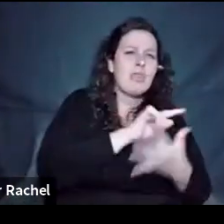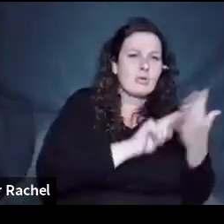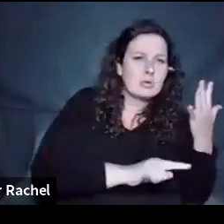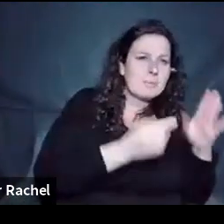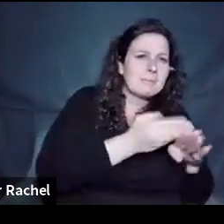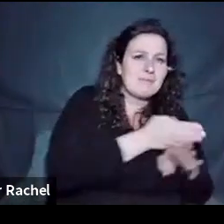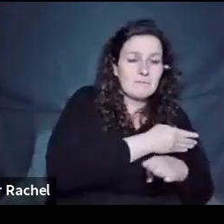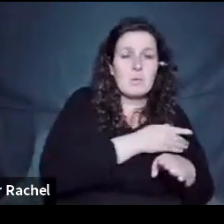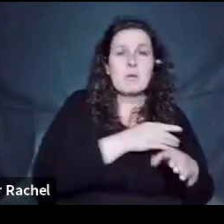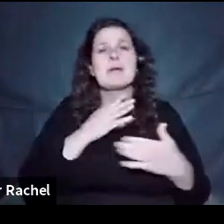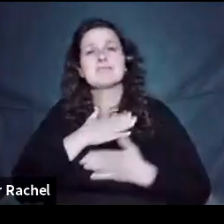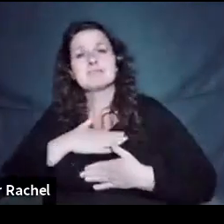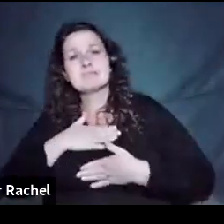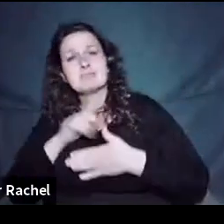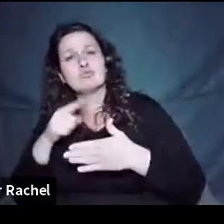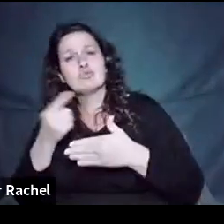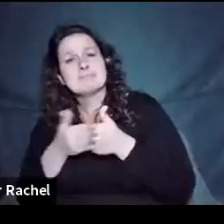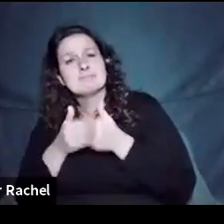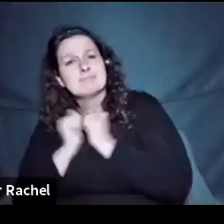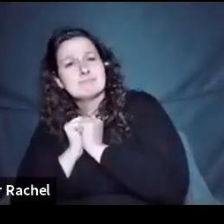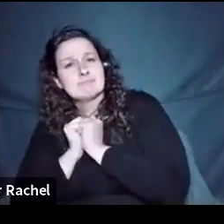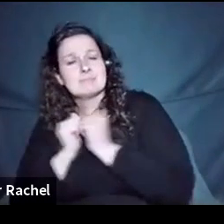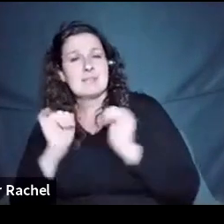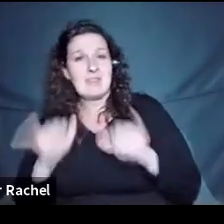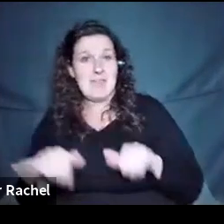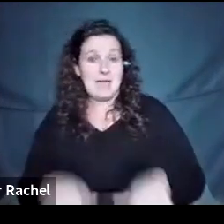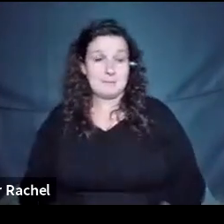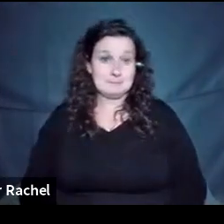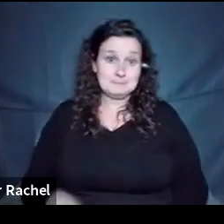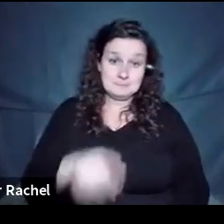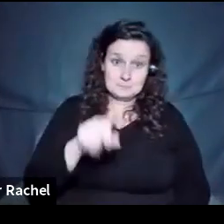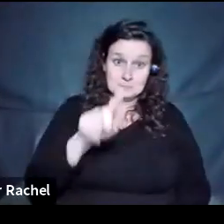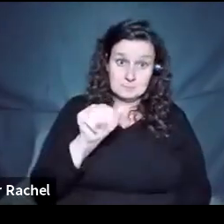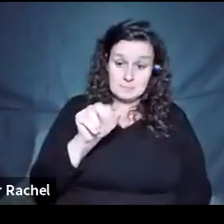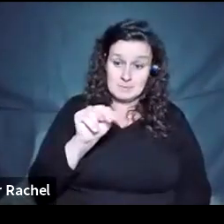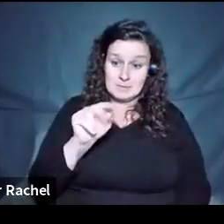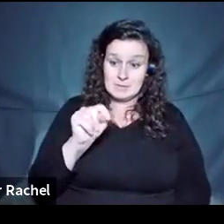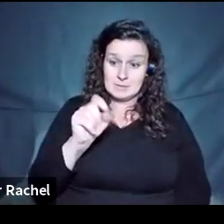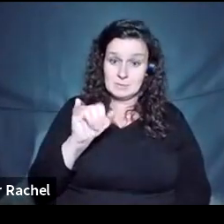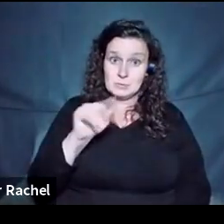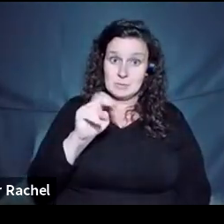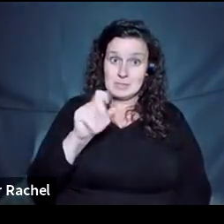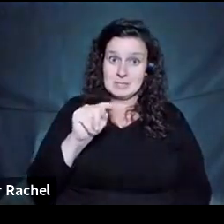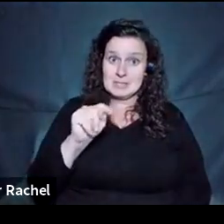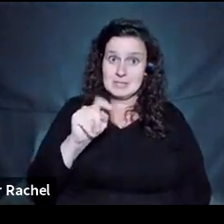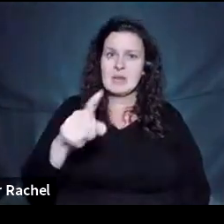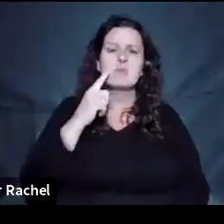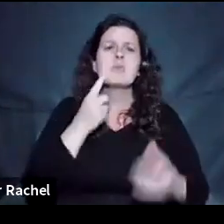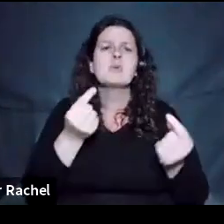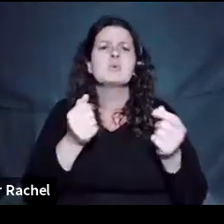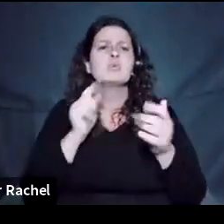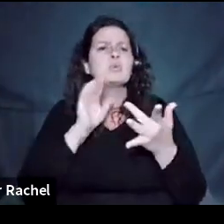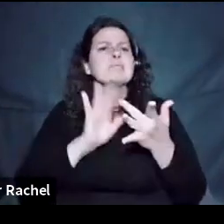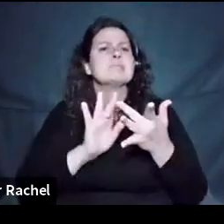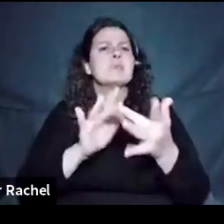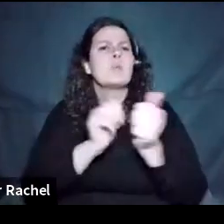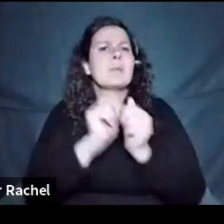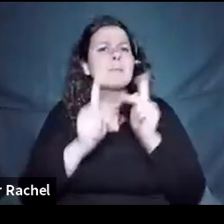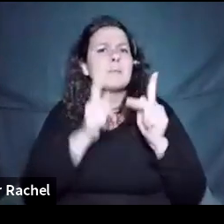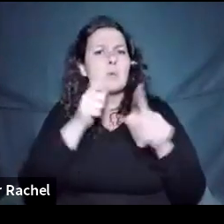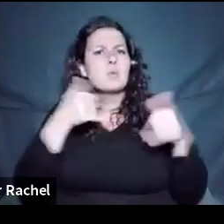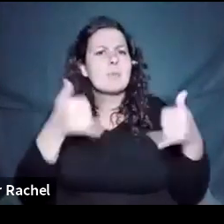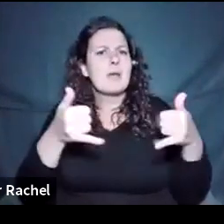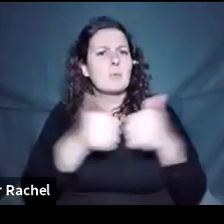before. Antoinette, do you want to talk a little bit about, you know, what you do to keep in touch with people you're playing with?